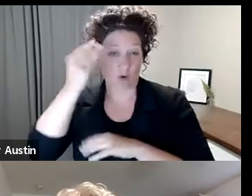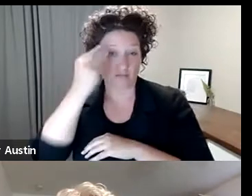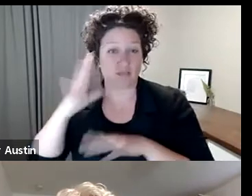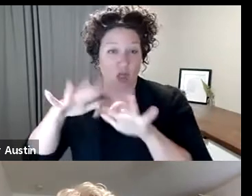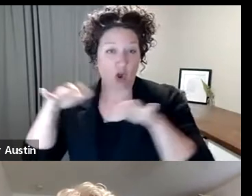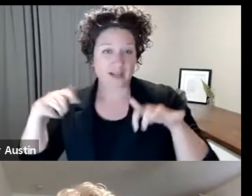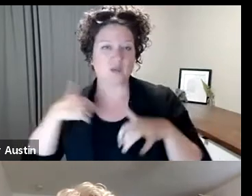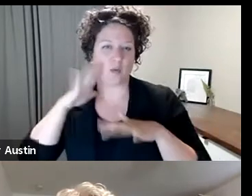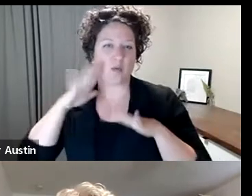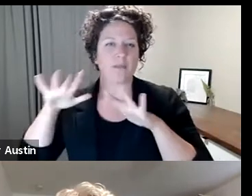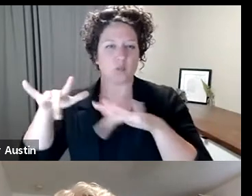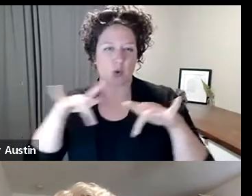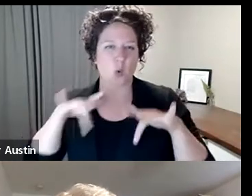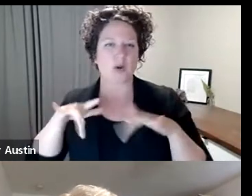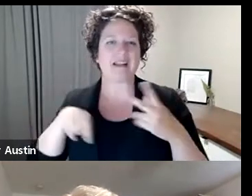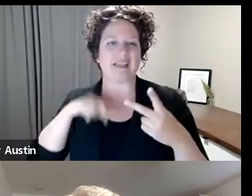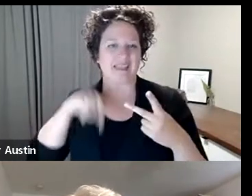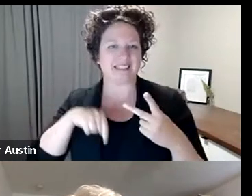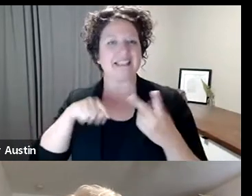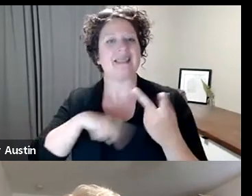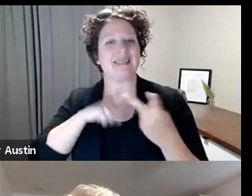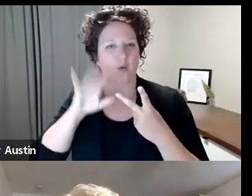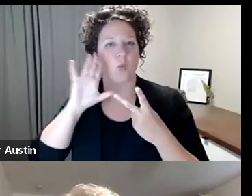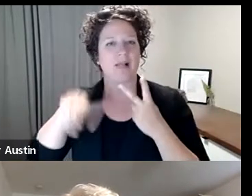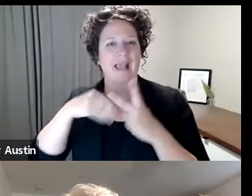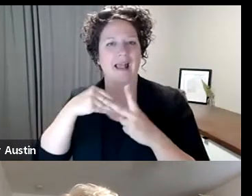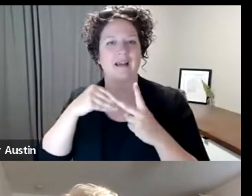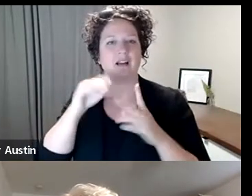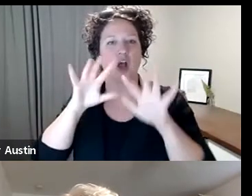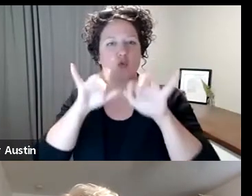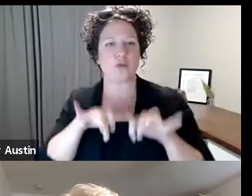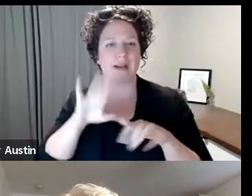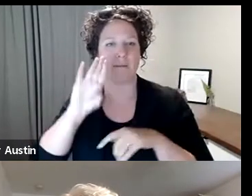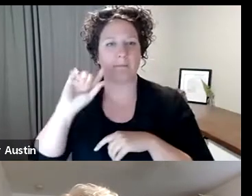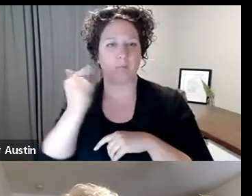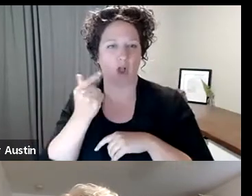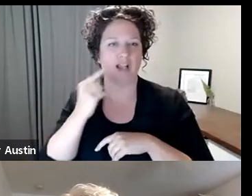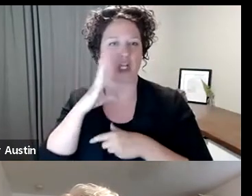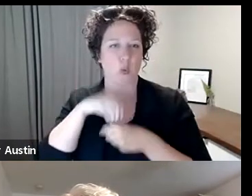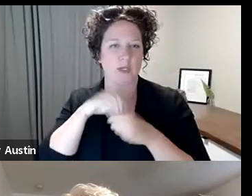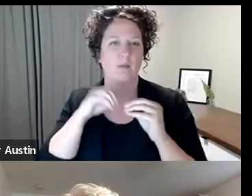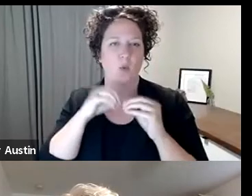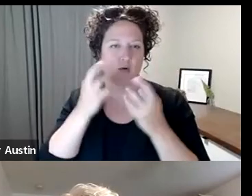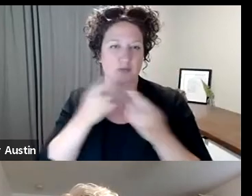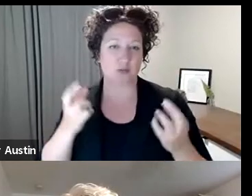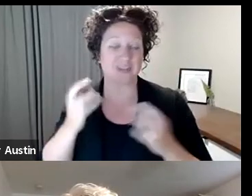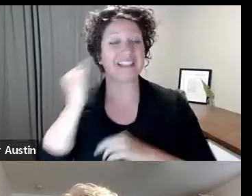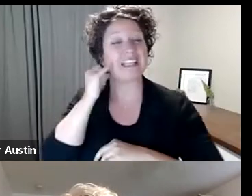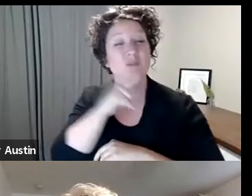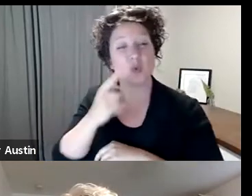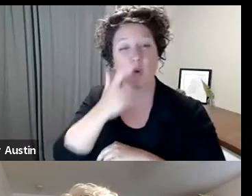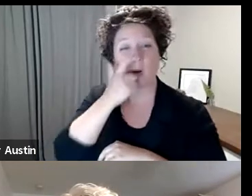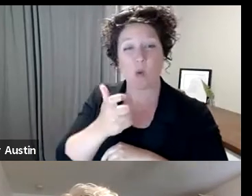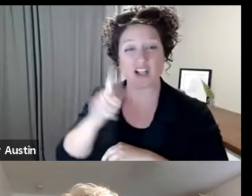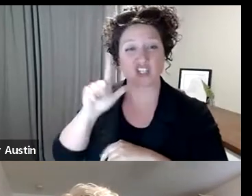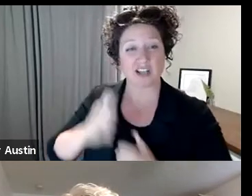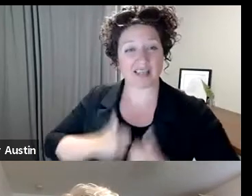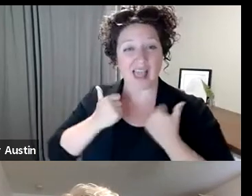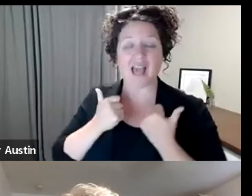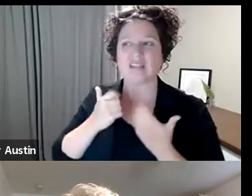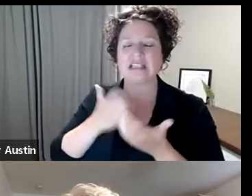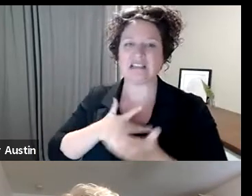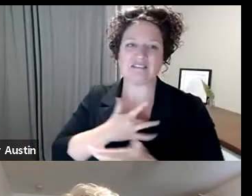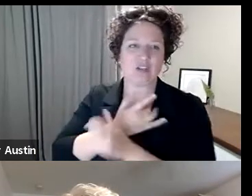and following it up with a written blog that will include additional resources. If you are watching live, please feel free to follow